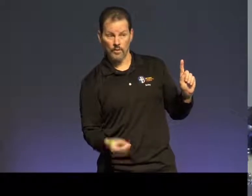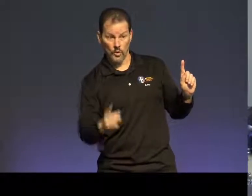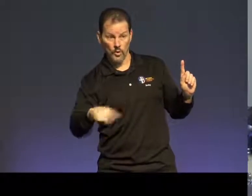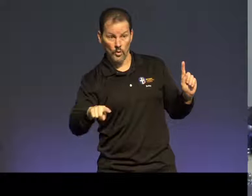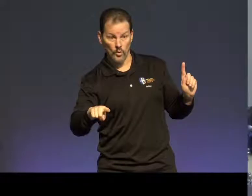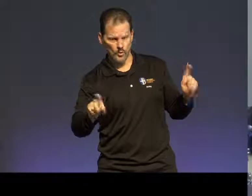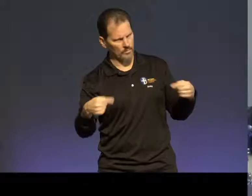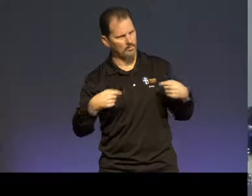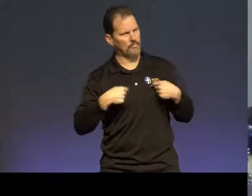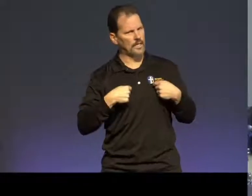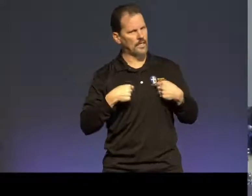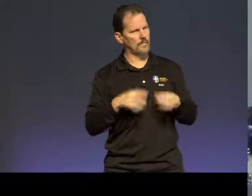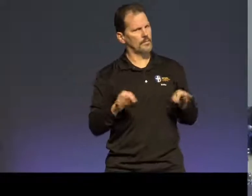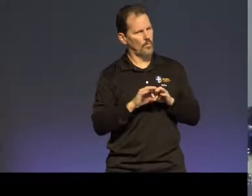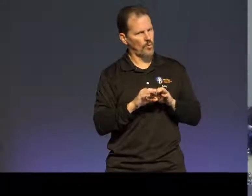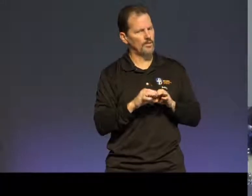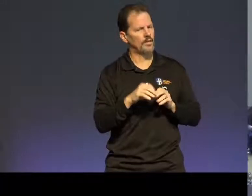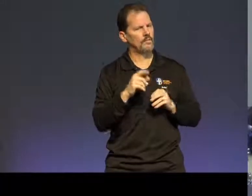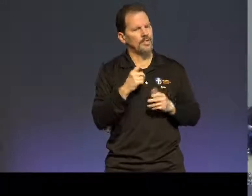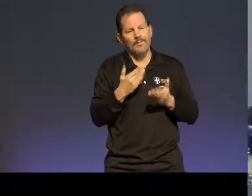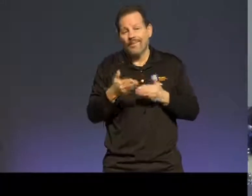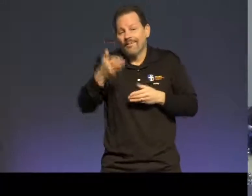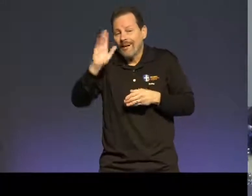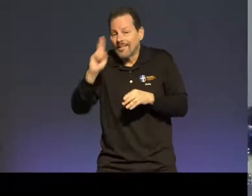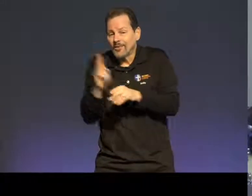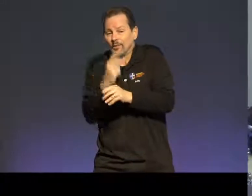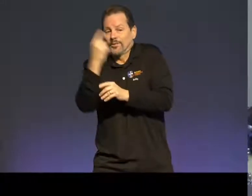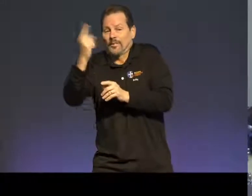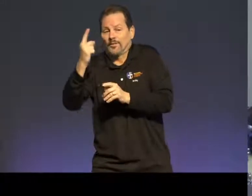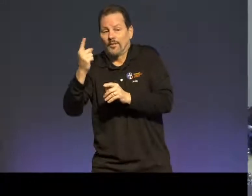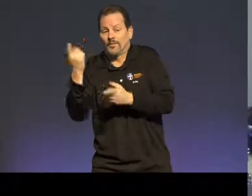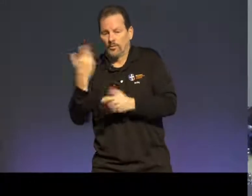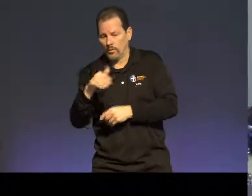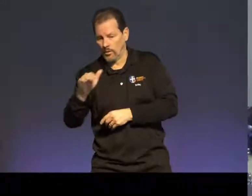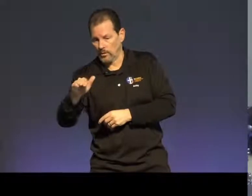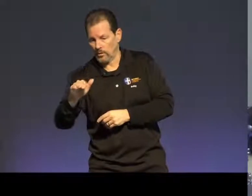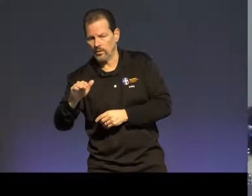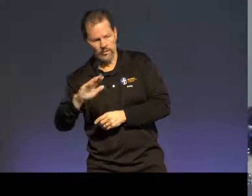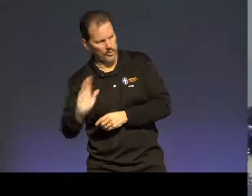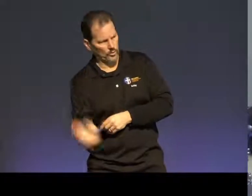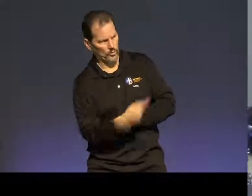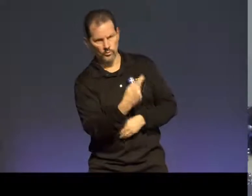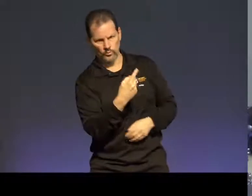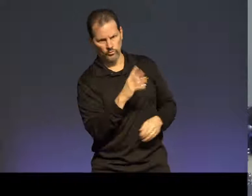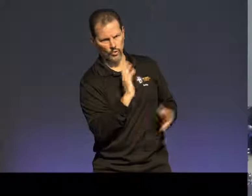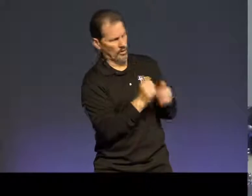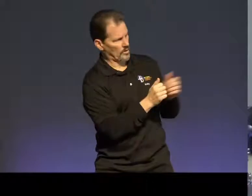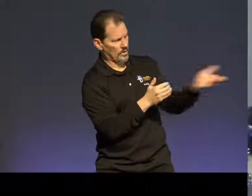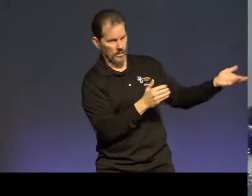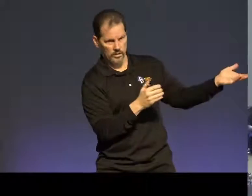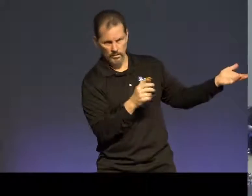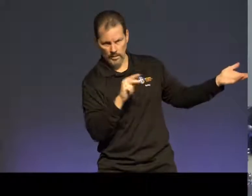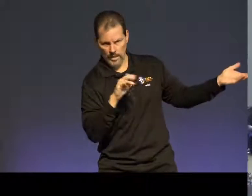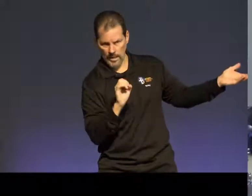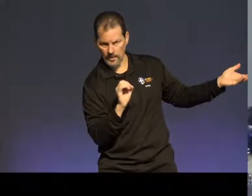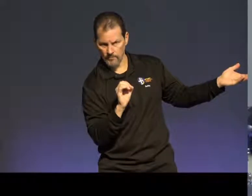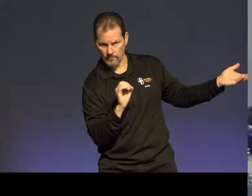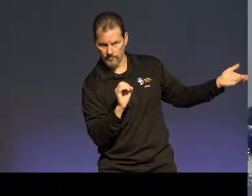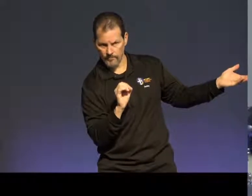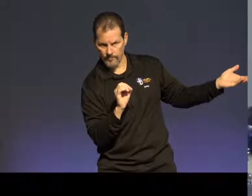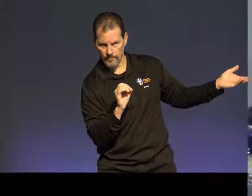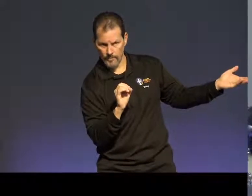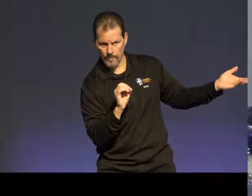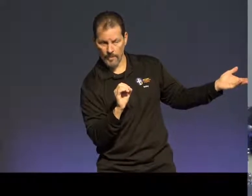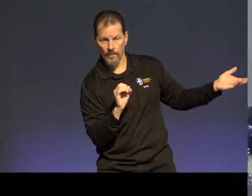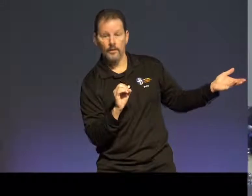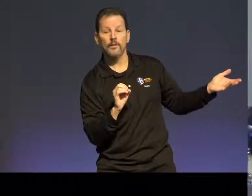Because this is what the question became to me. It said, okay, when you're looking at the problems, do you begin to talk about them in a way that will lead you